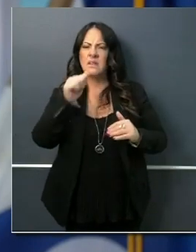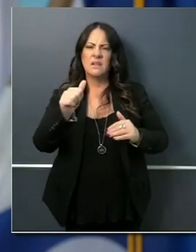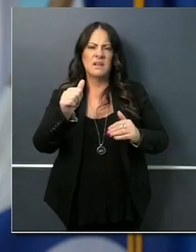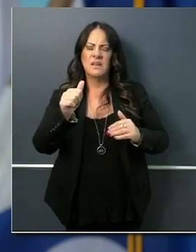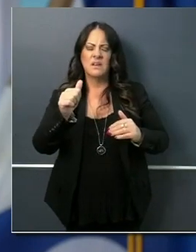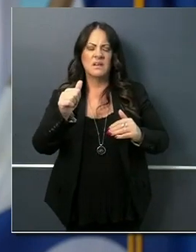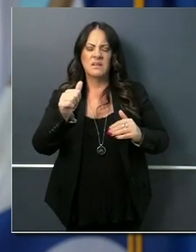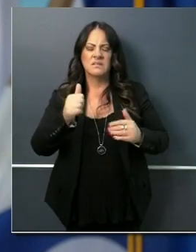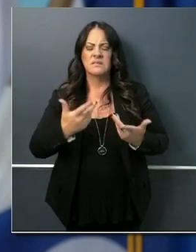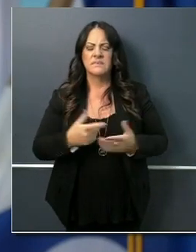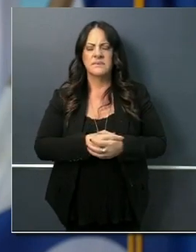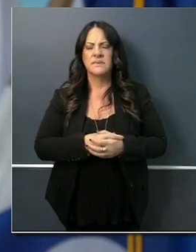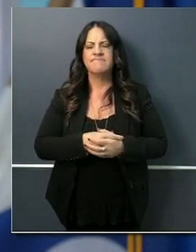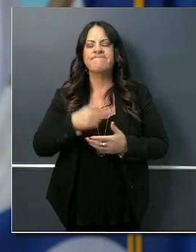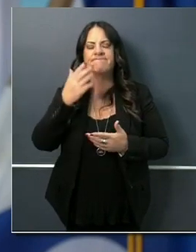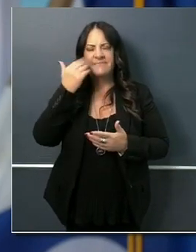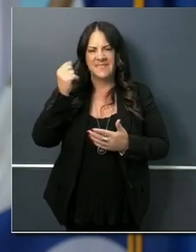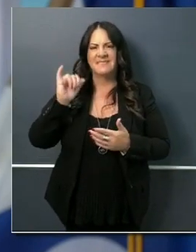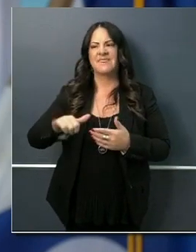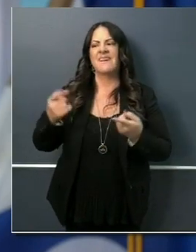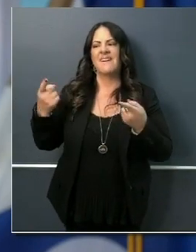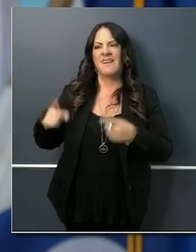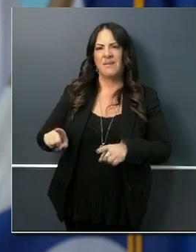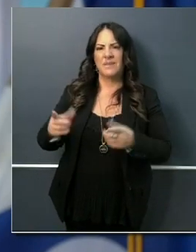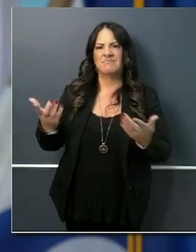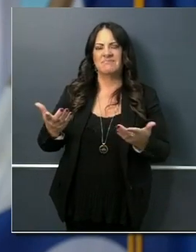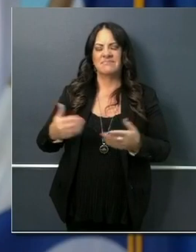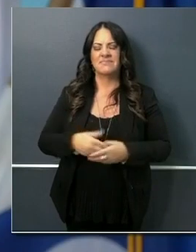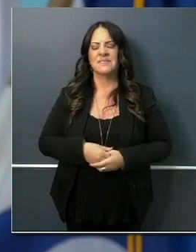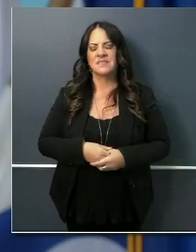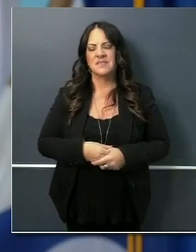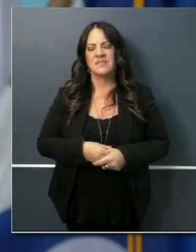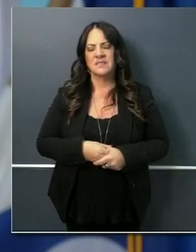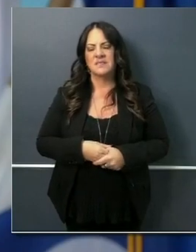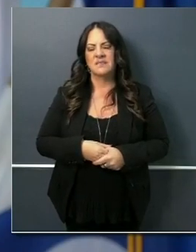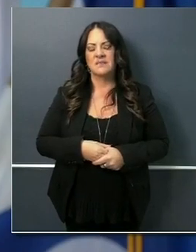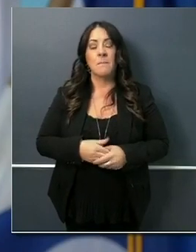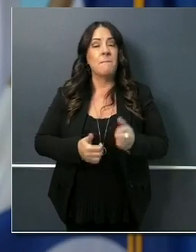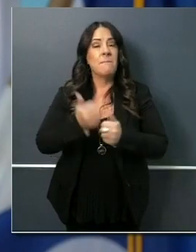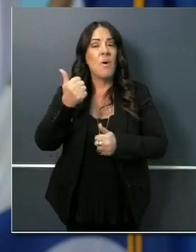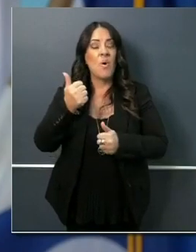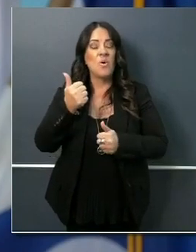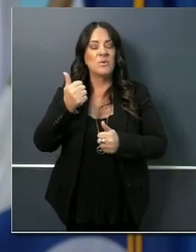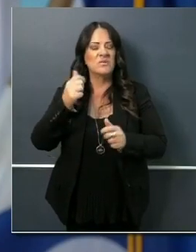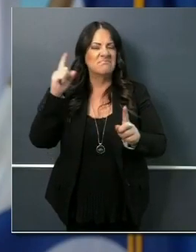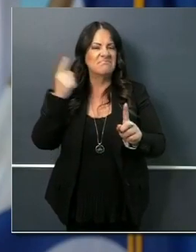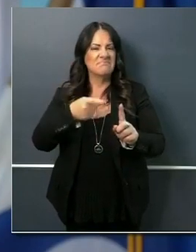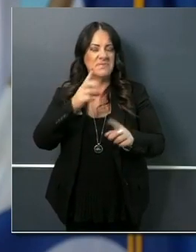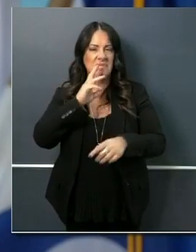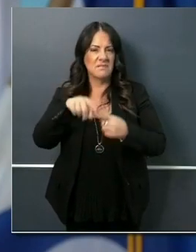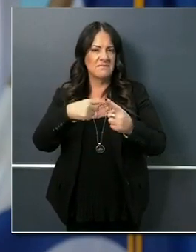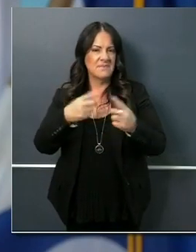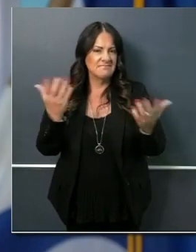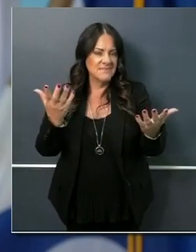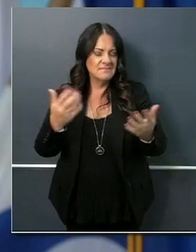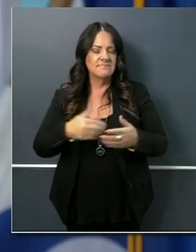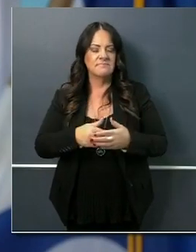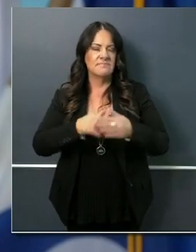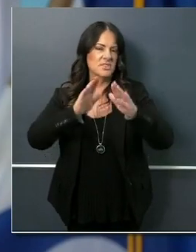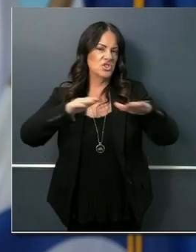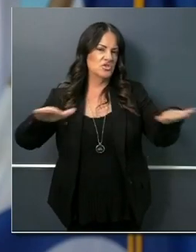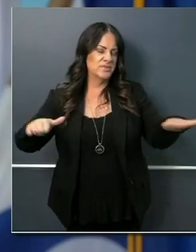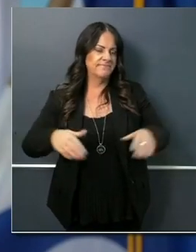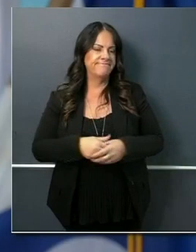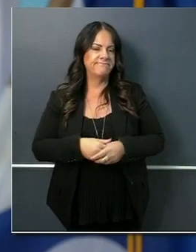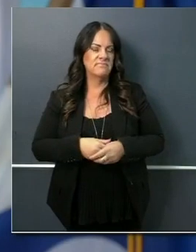moments like this. One of those areas is the well-being of our children. So much has been discussed about